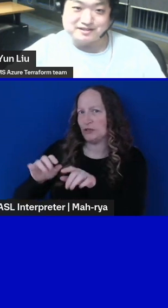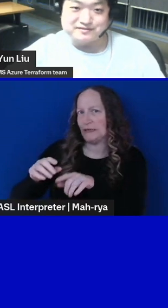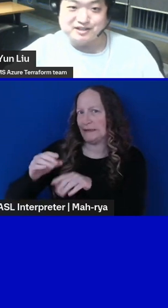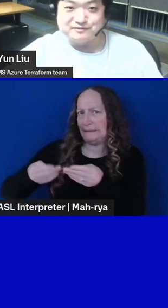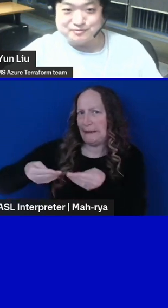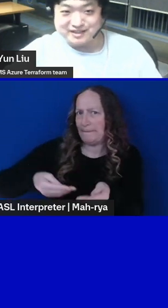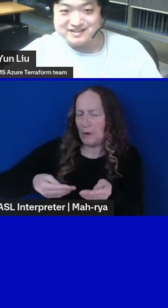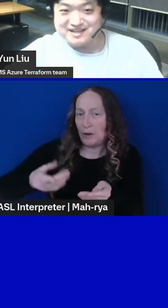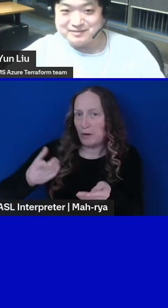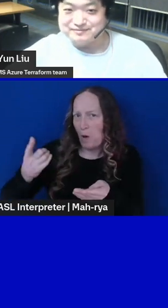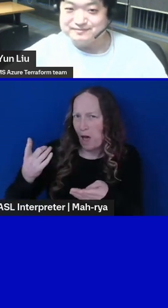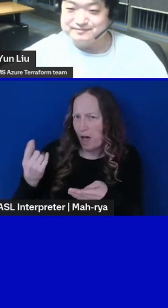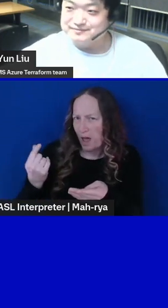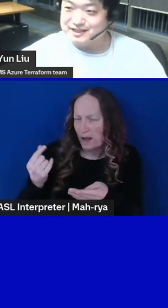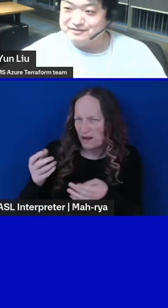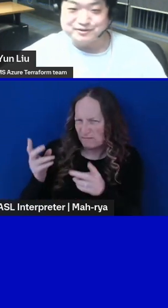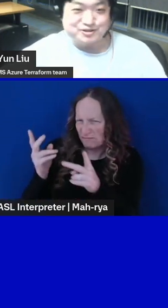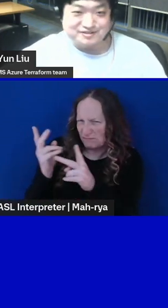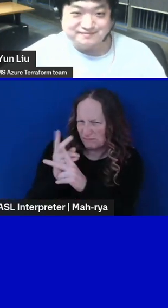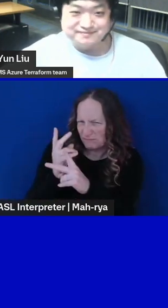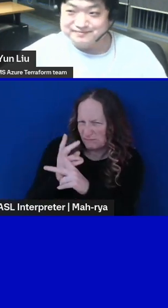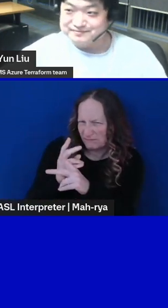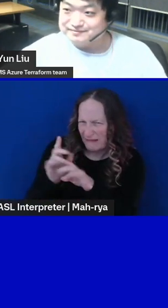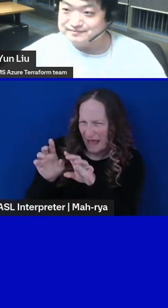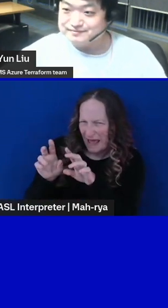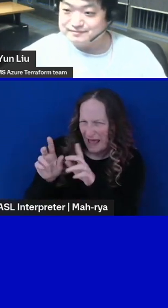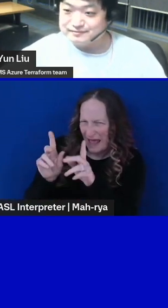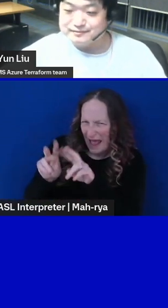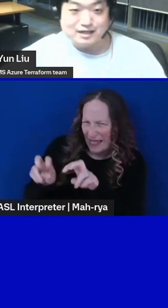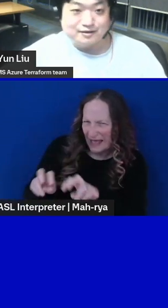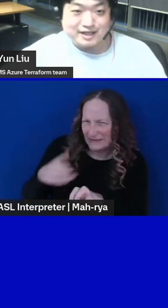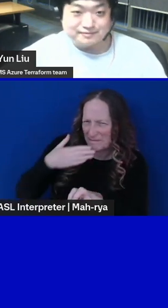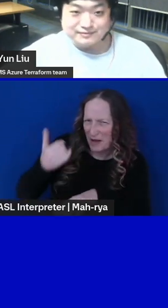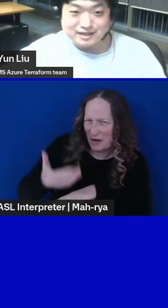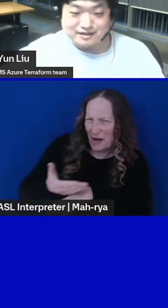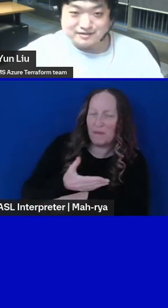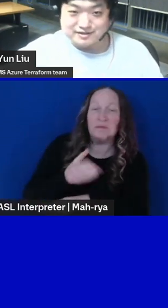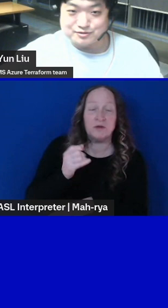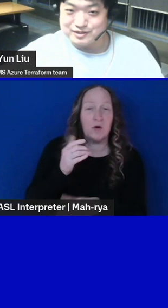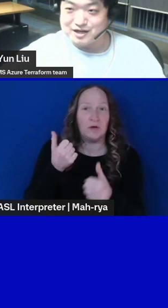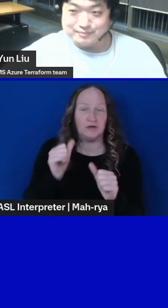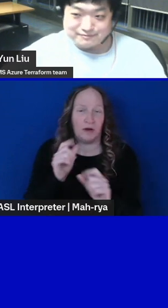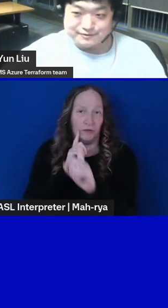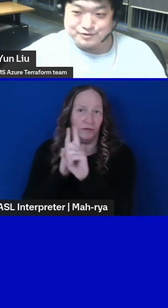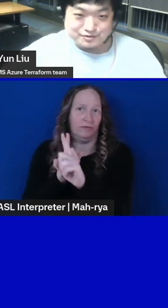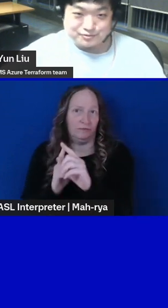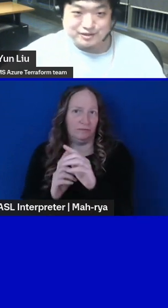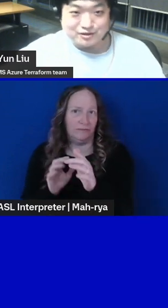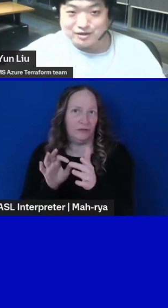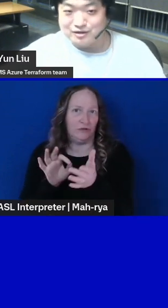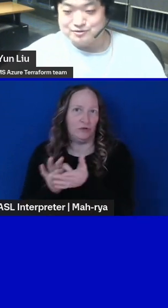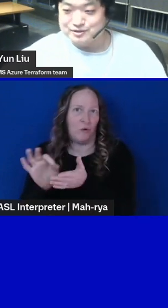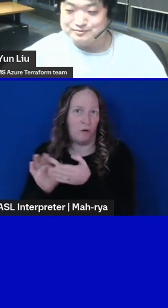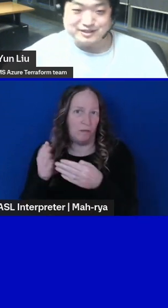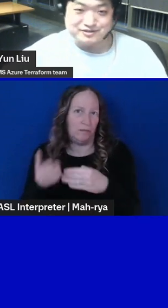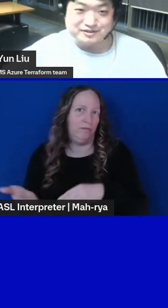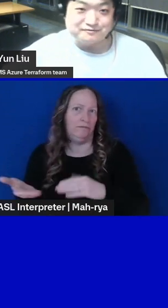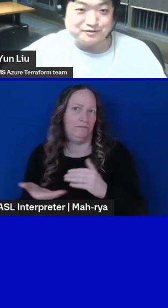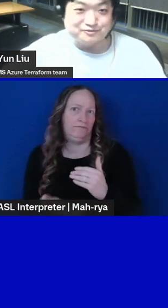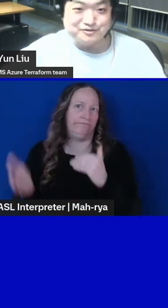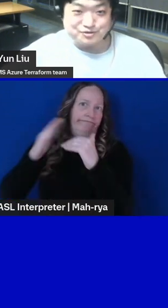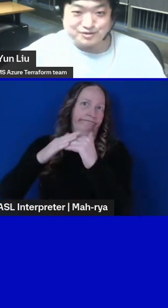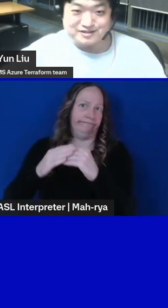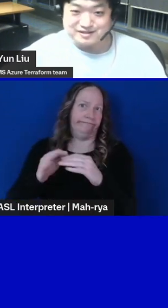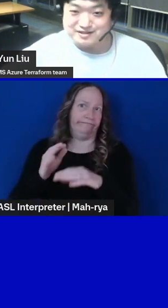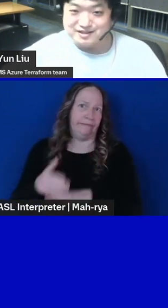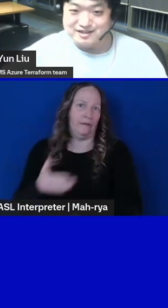all kinds of stuff to make this happen in the future. Okay, since we talk about future, I also want to mention a